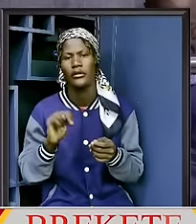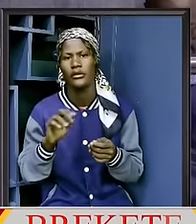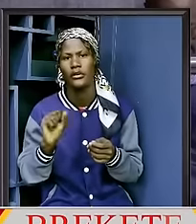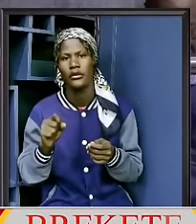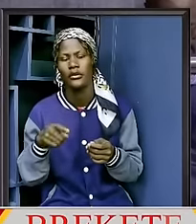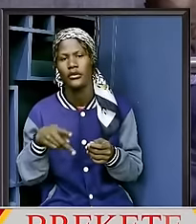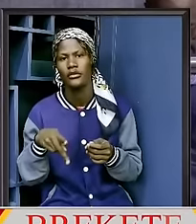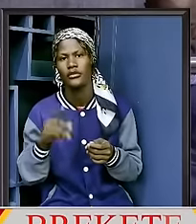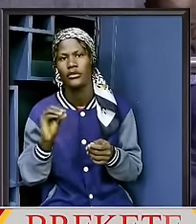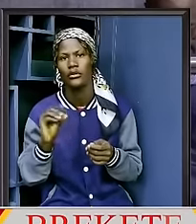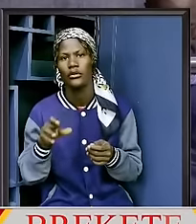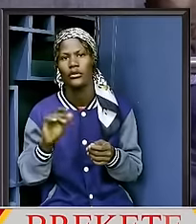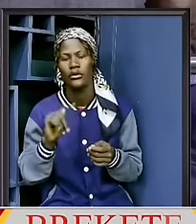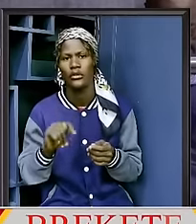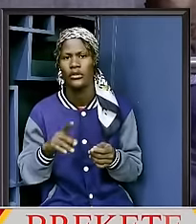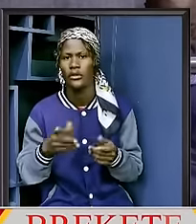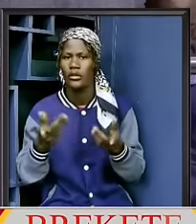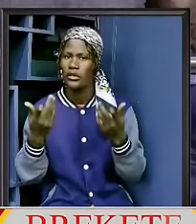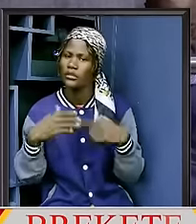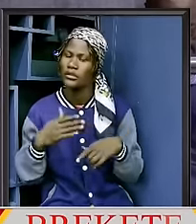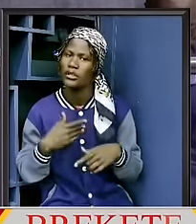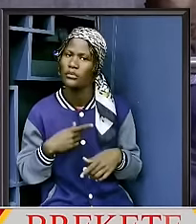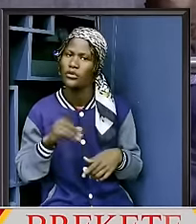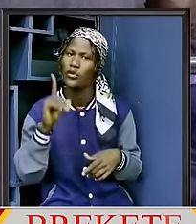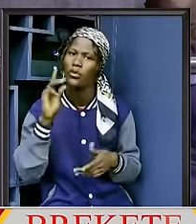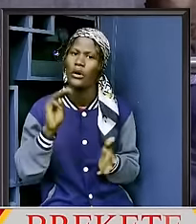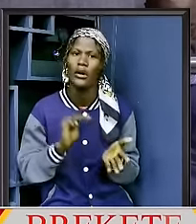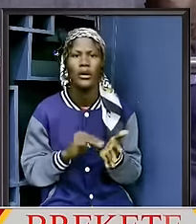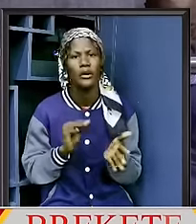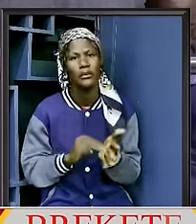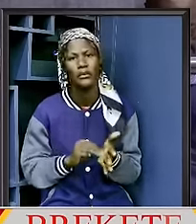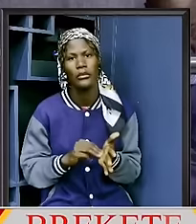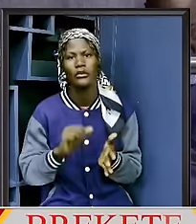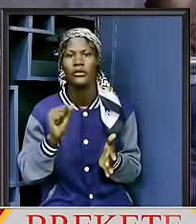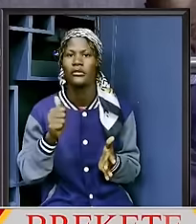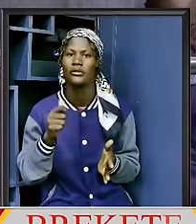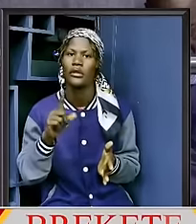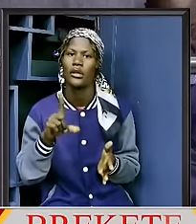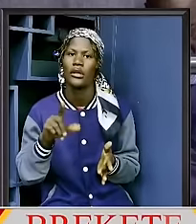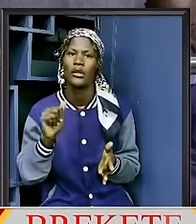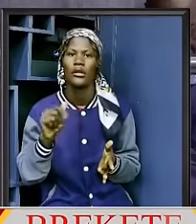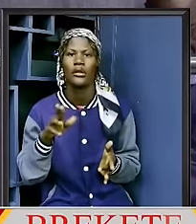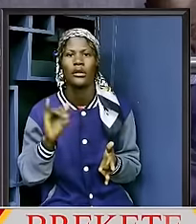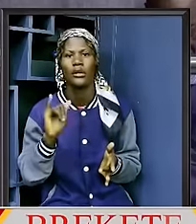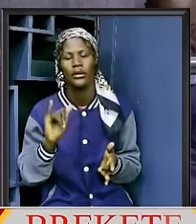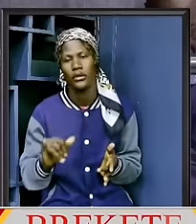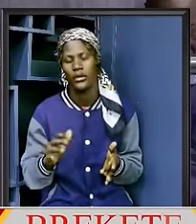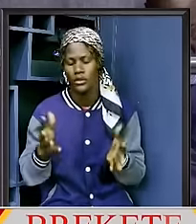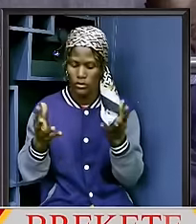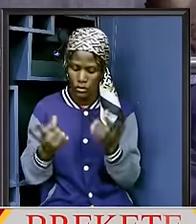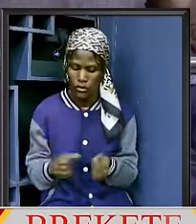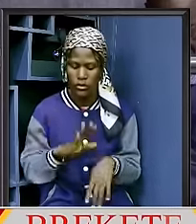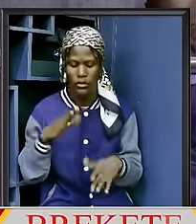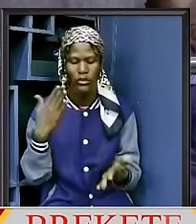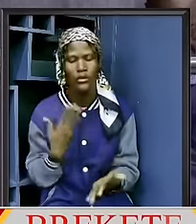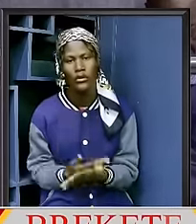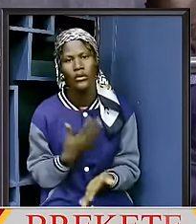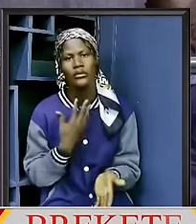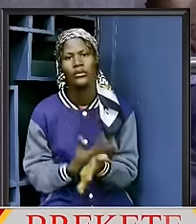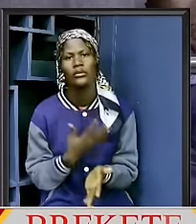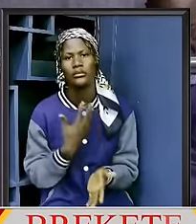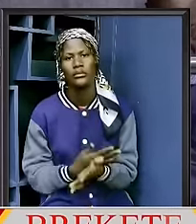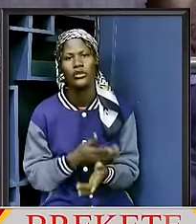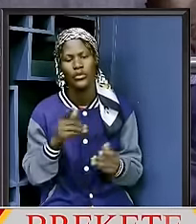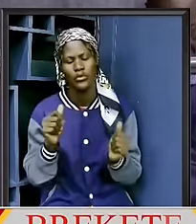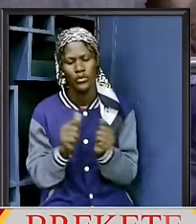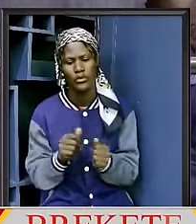Oga, please, just give me 1 month salary. I'm ready to do this work. Let's collect all this money. Since you people are with me again, you